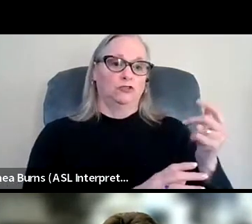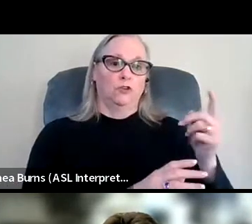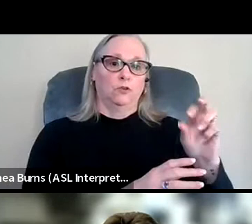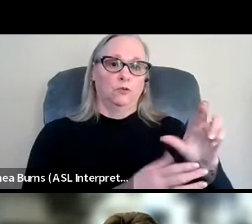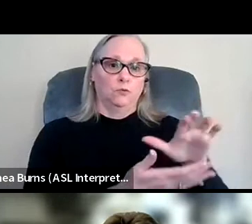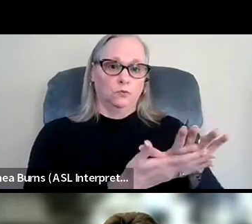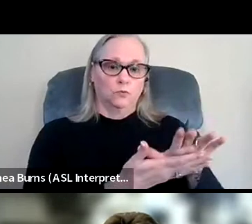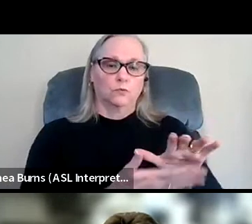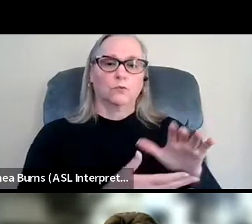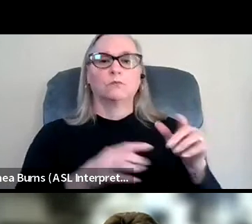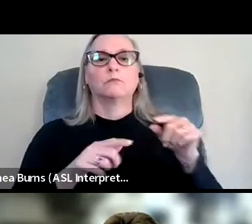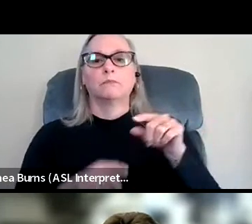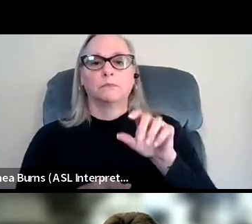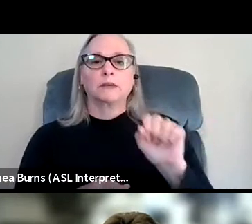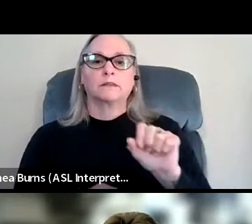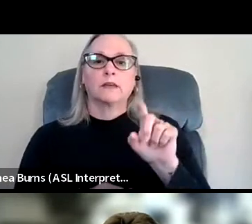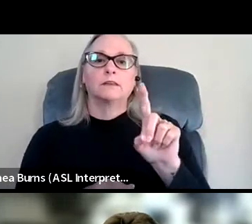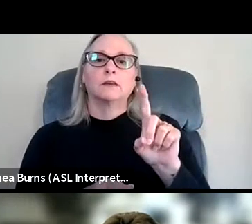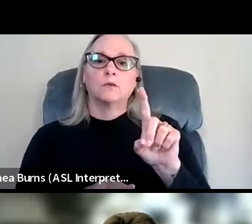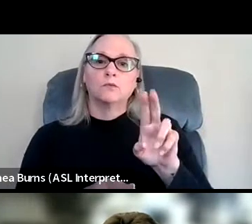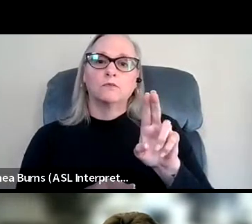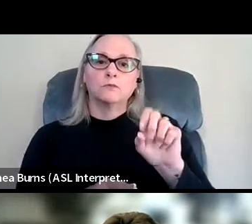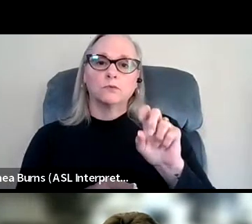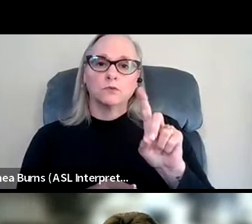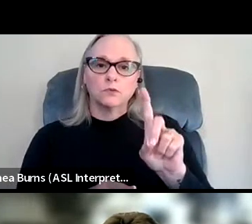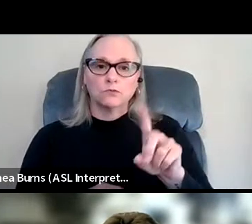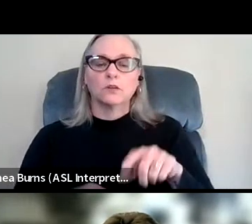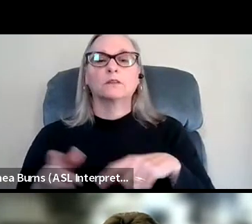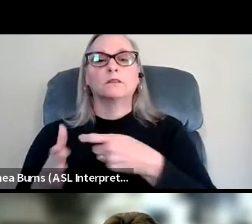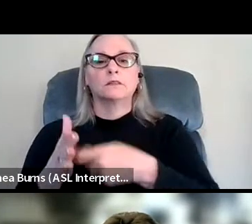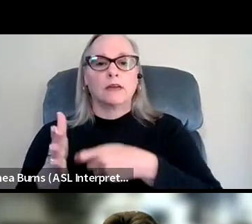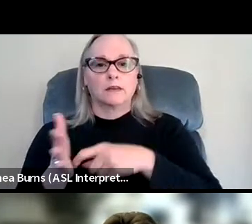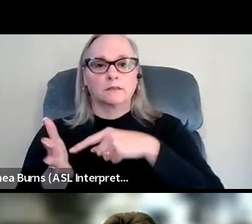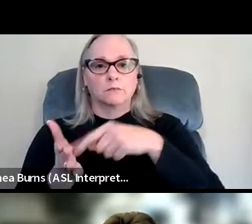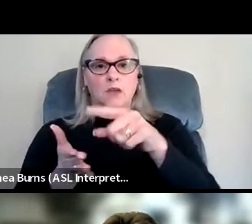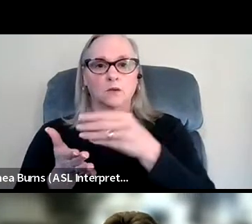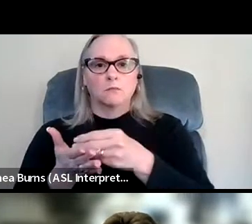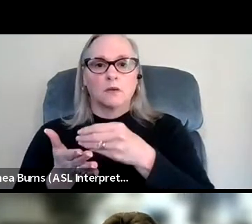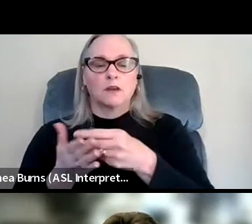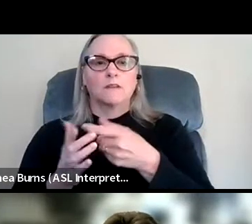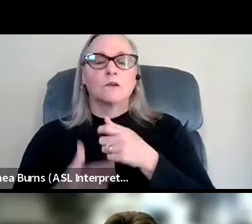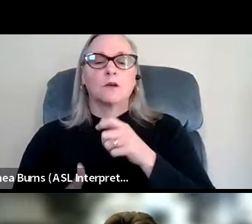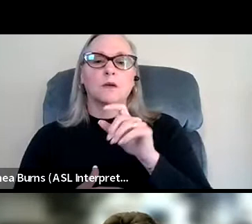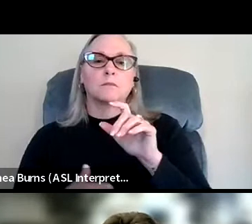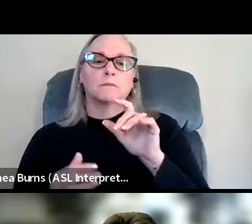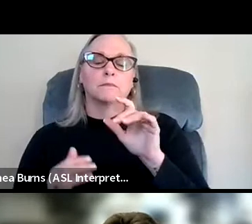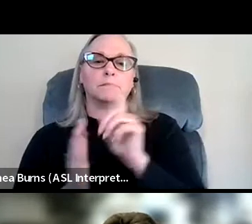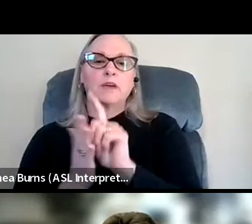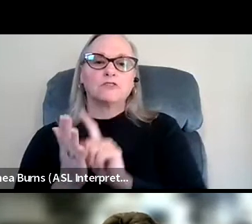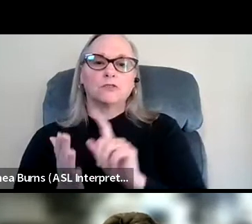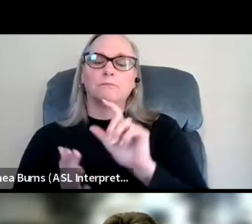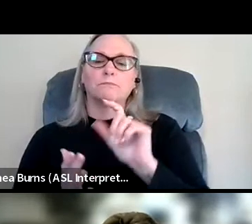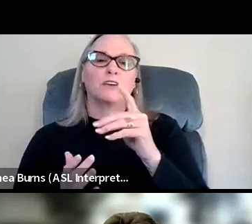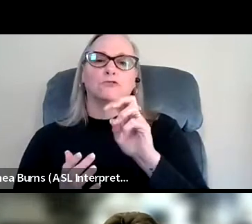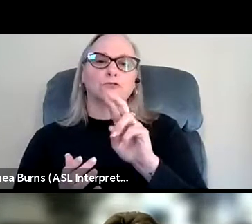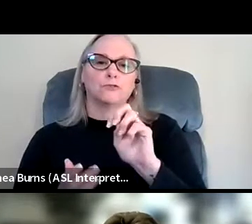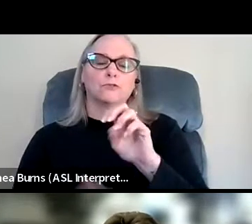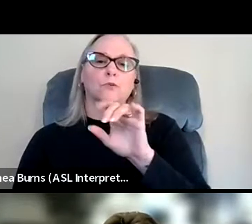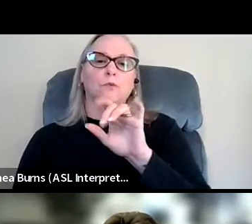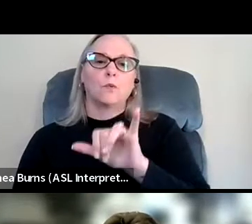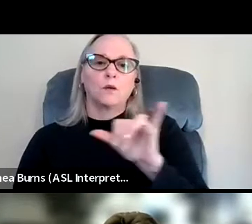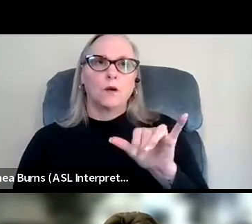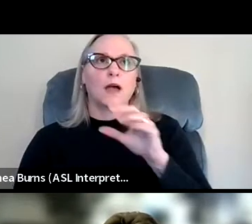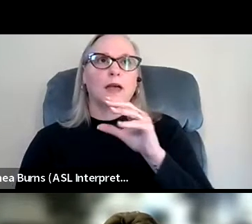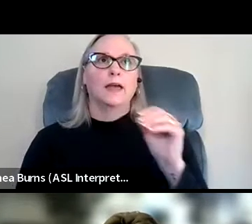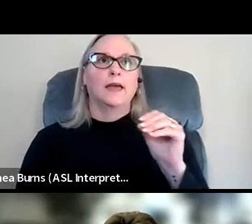District, taxpayer monies from Measure YY and Proposition Z and Measure U. I know those